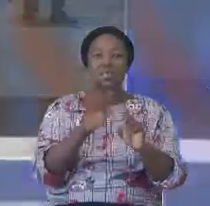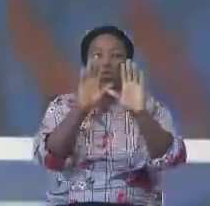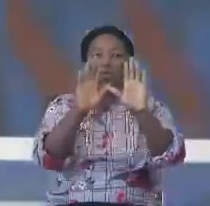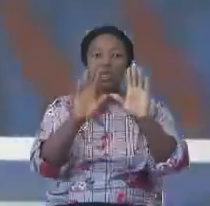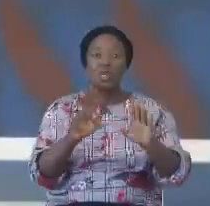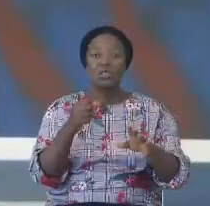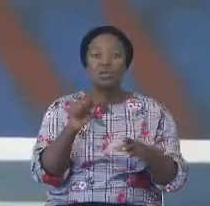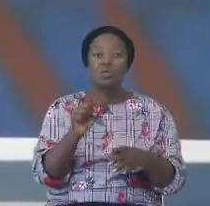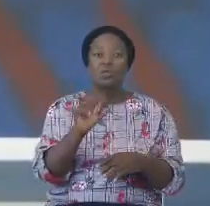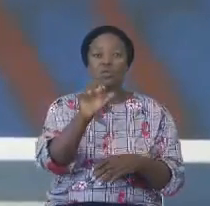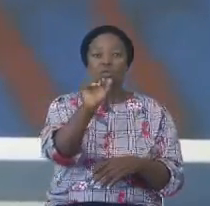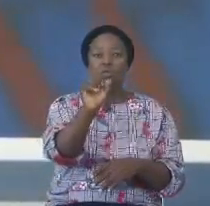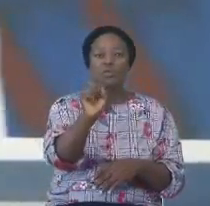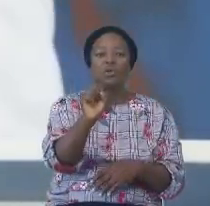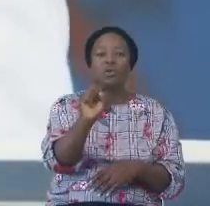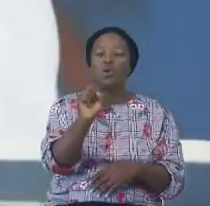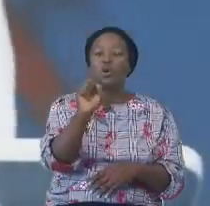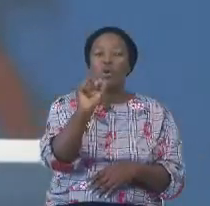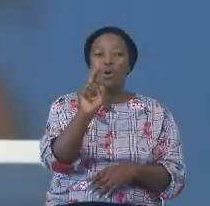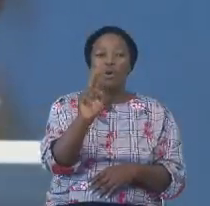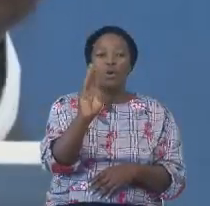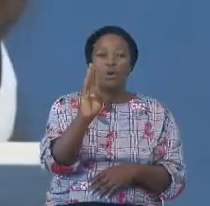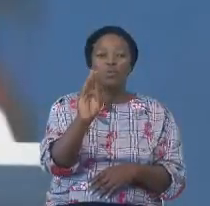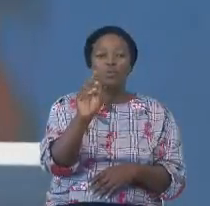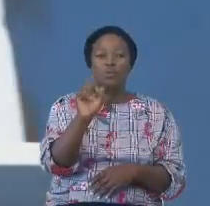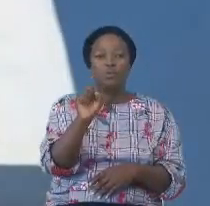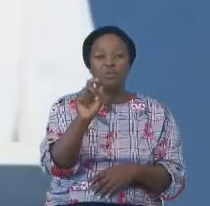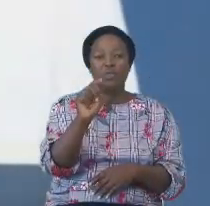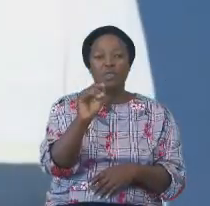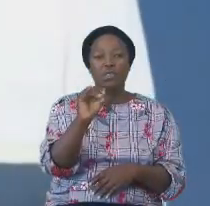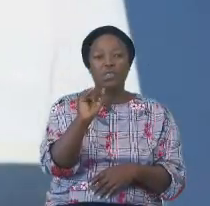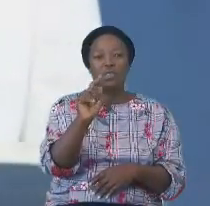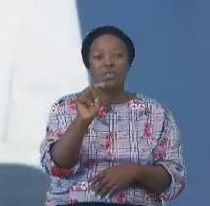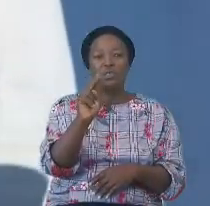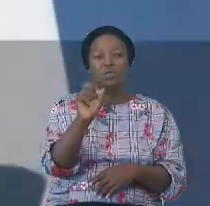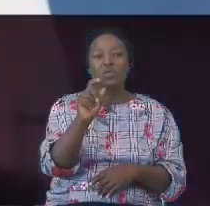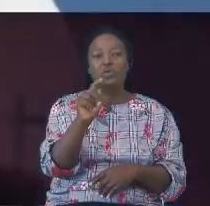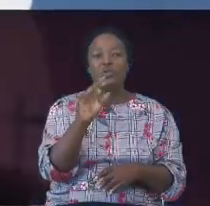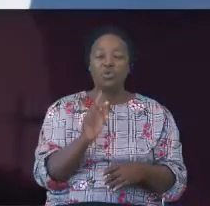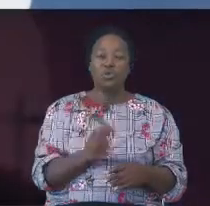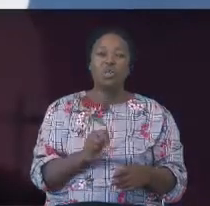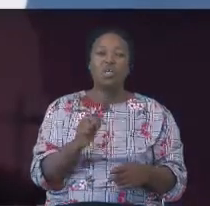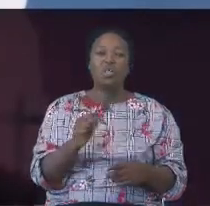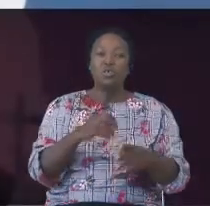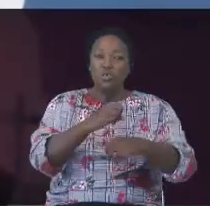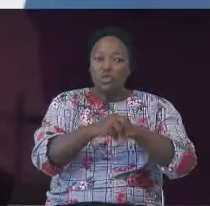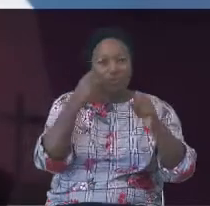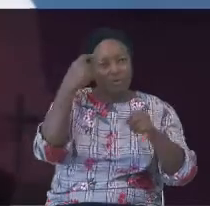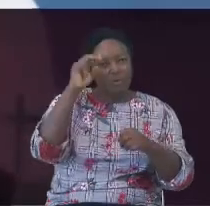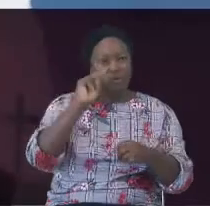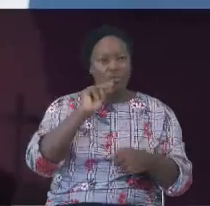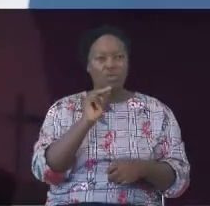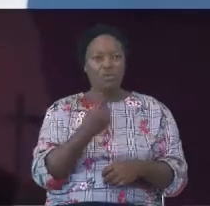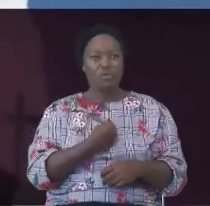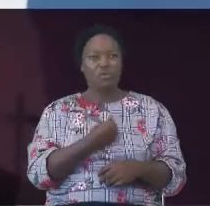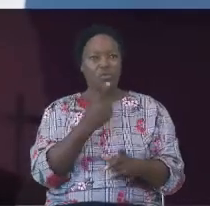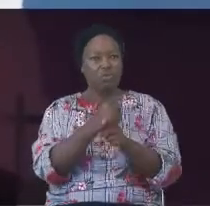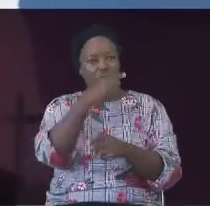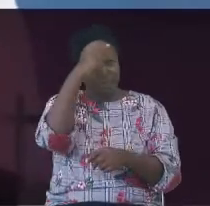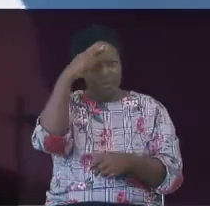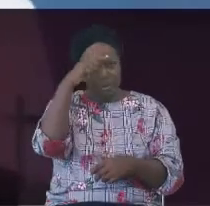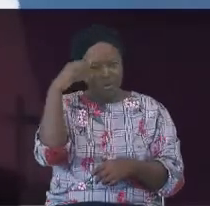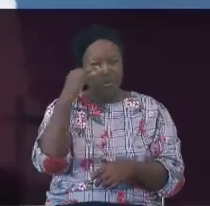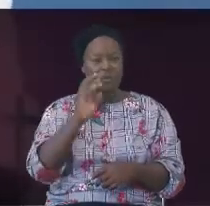by one. Number 1 is the wonder of substitution, suffering for our